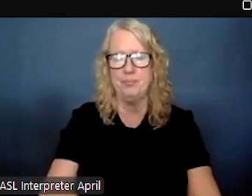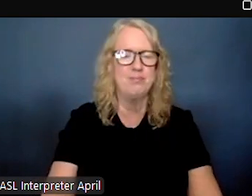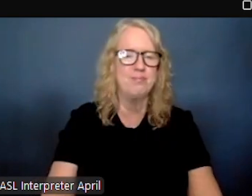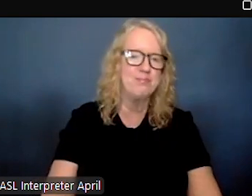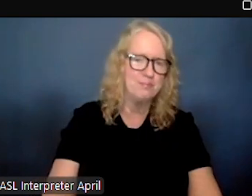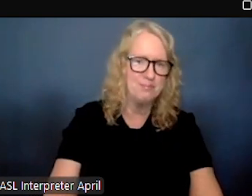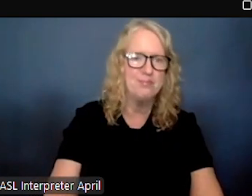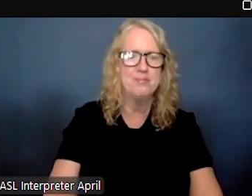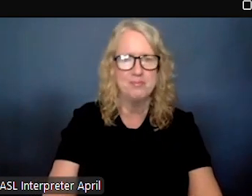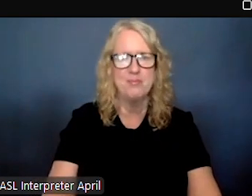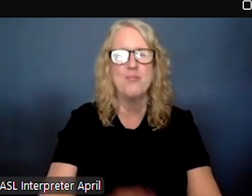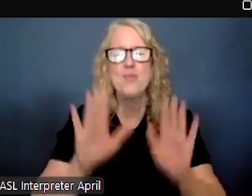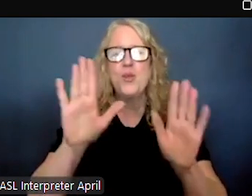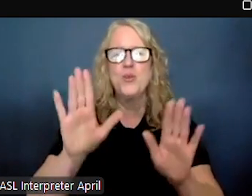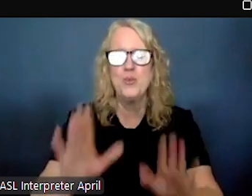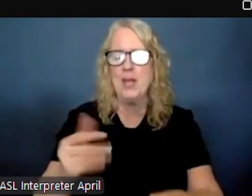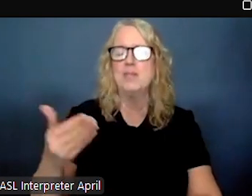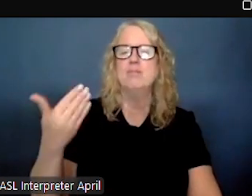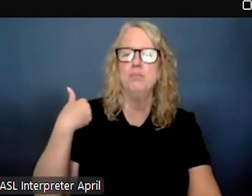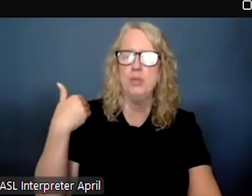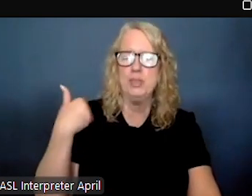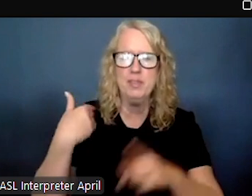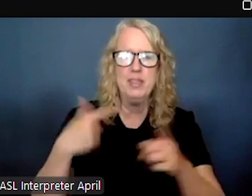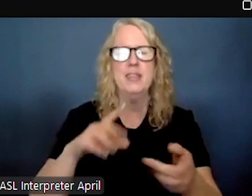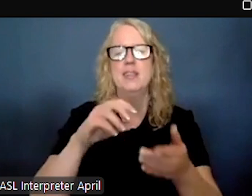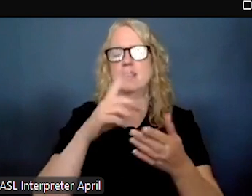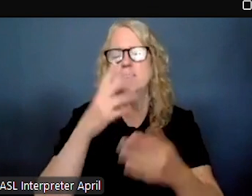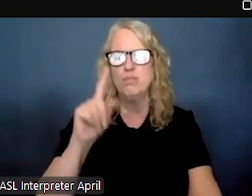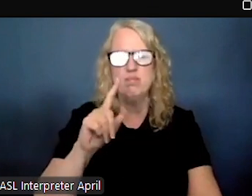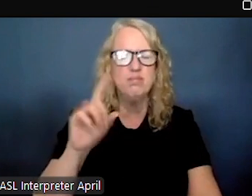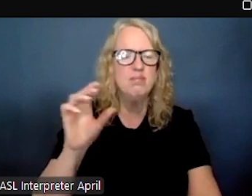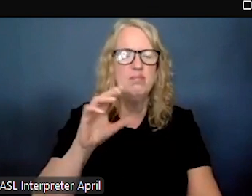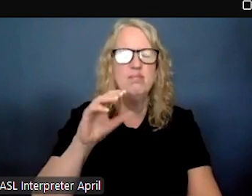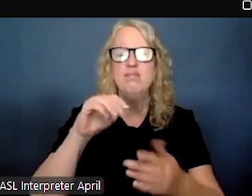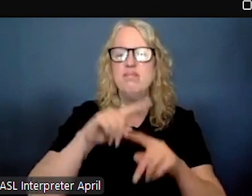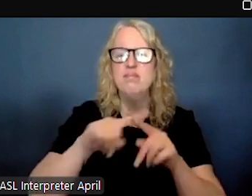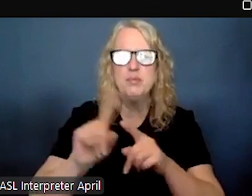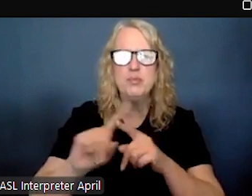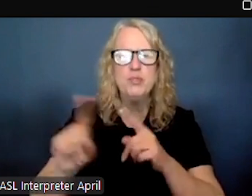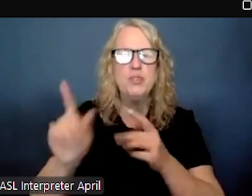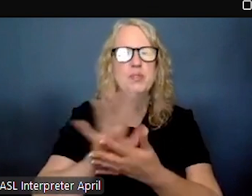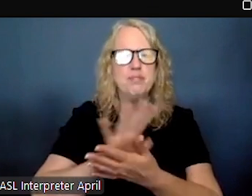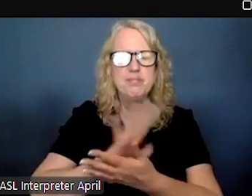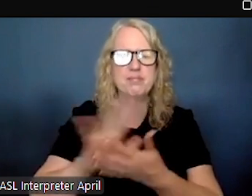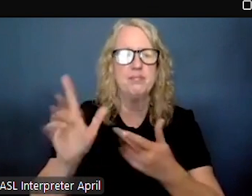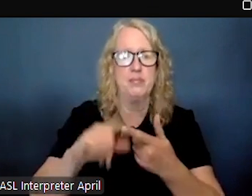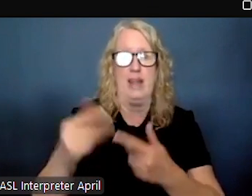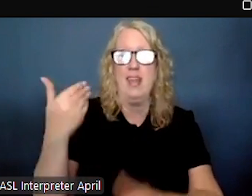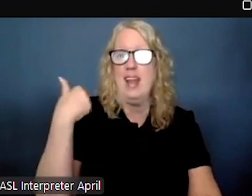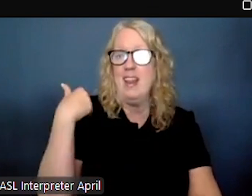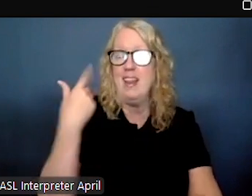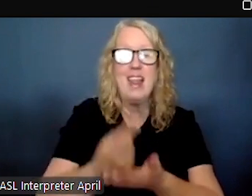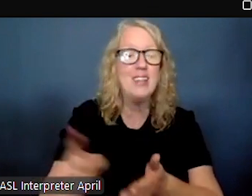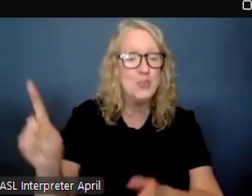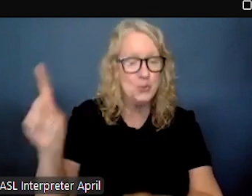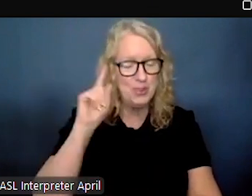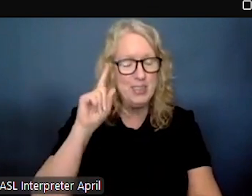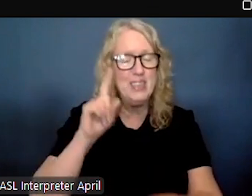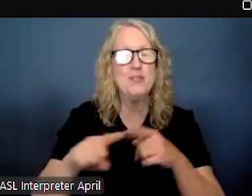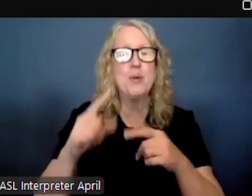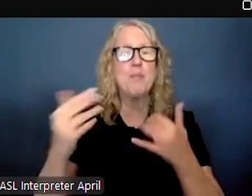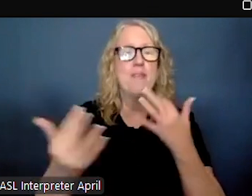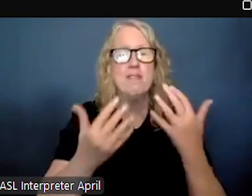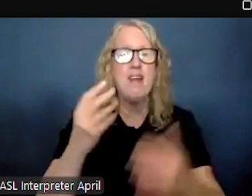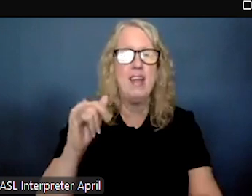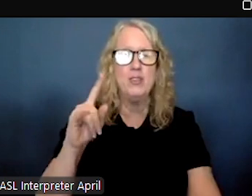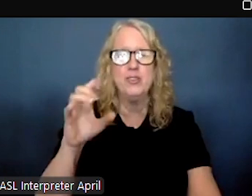Great. And there are past episodes there, documentaries. You can see this is from last week, the fireside chat